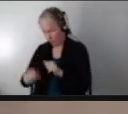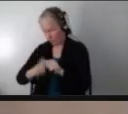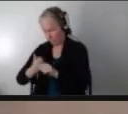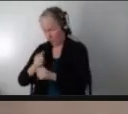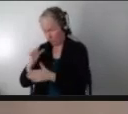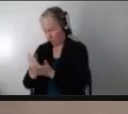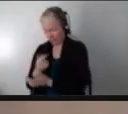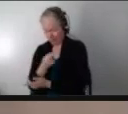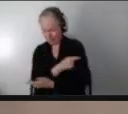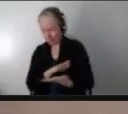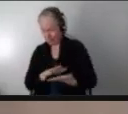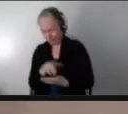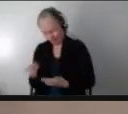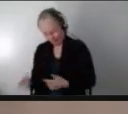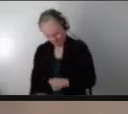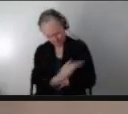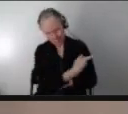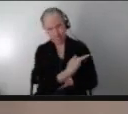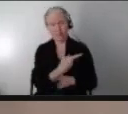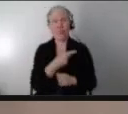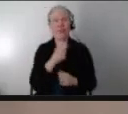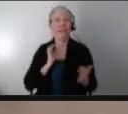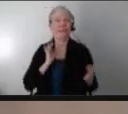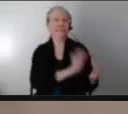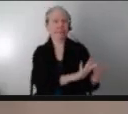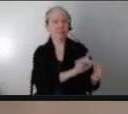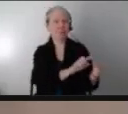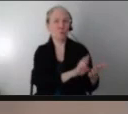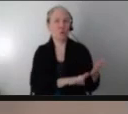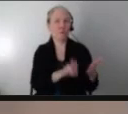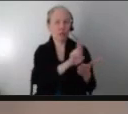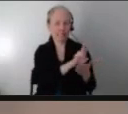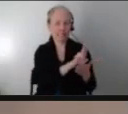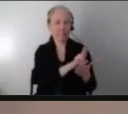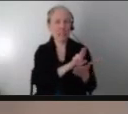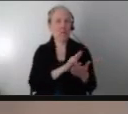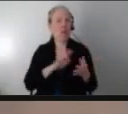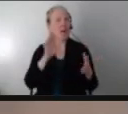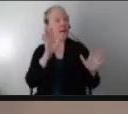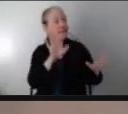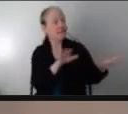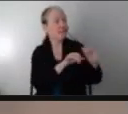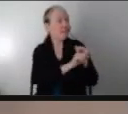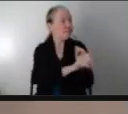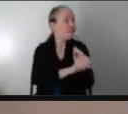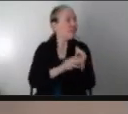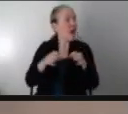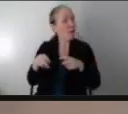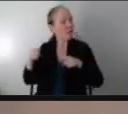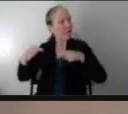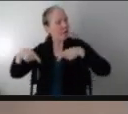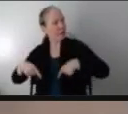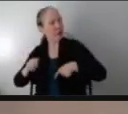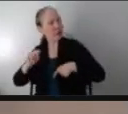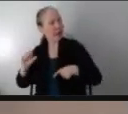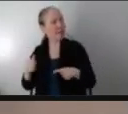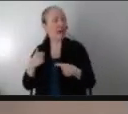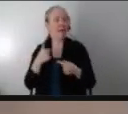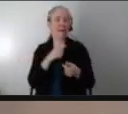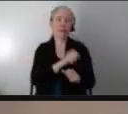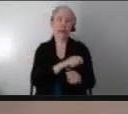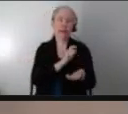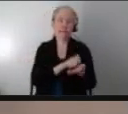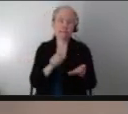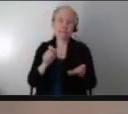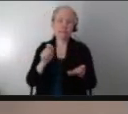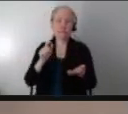back into the university to share what opportunities we have, whether it be grant opportunities or